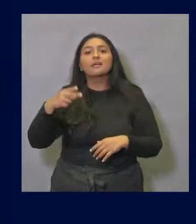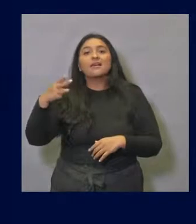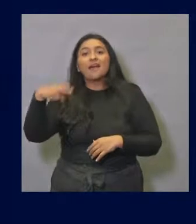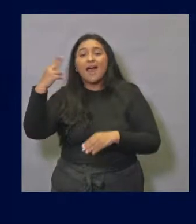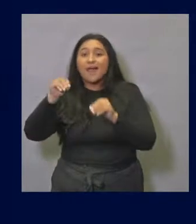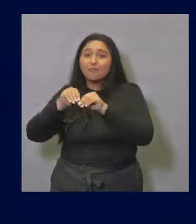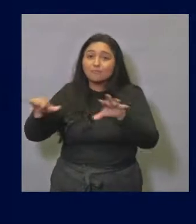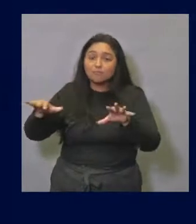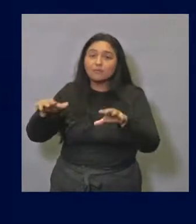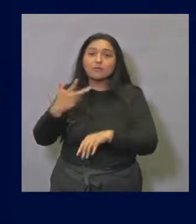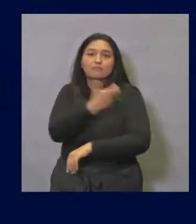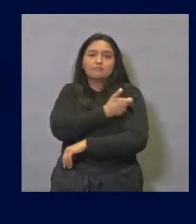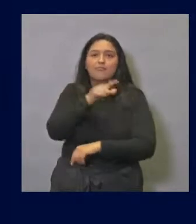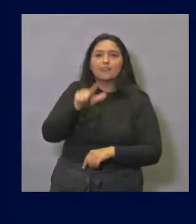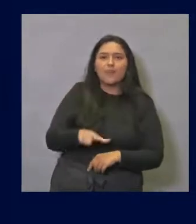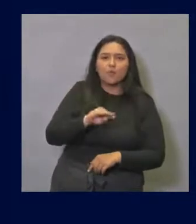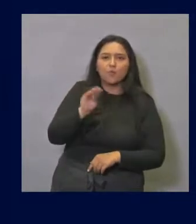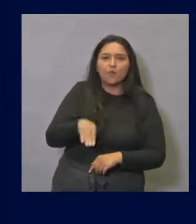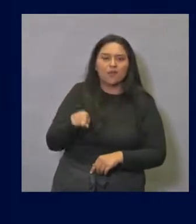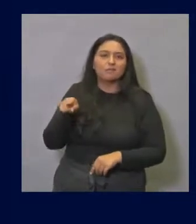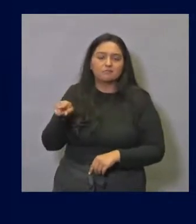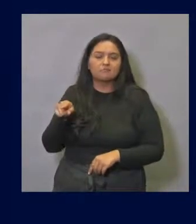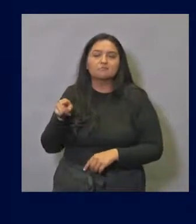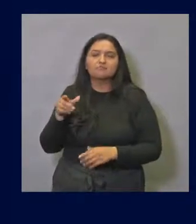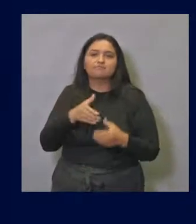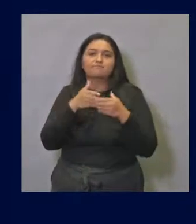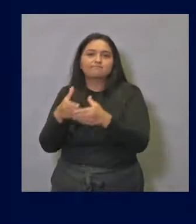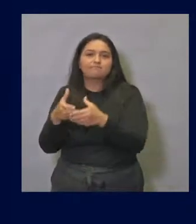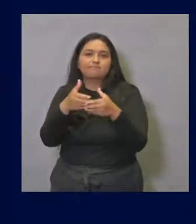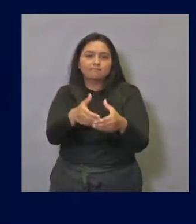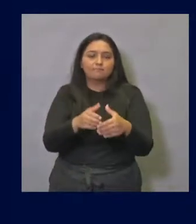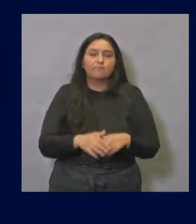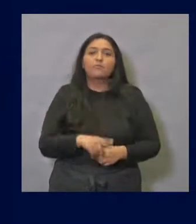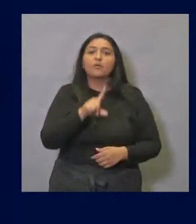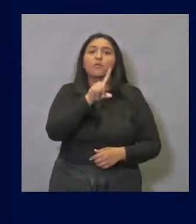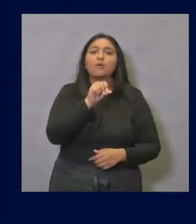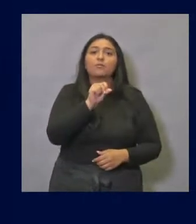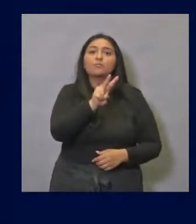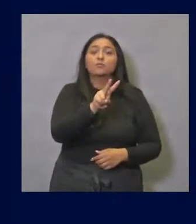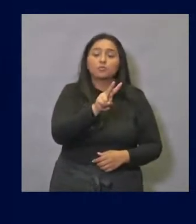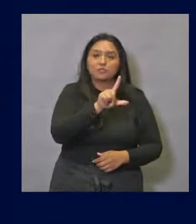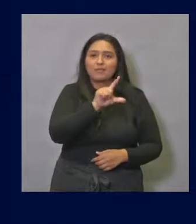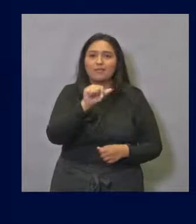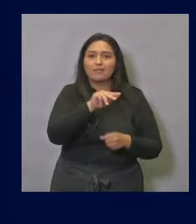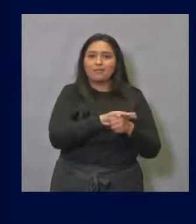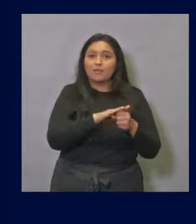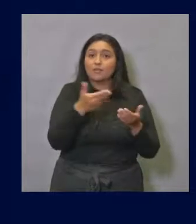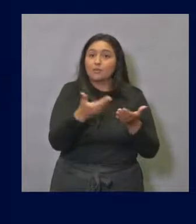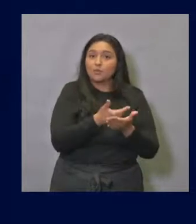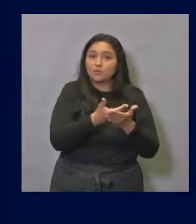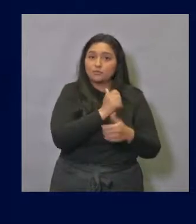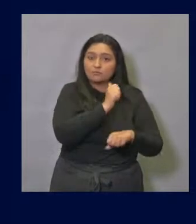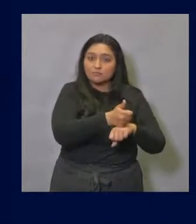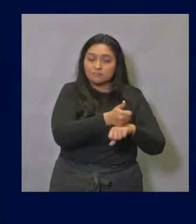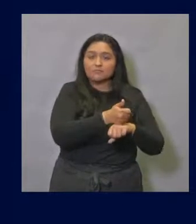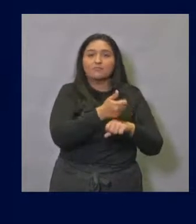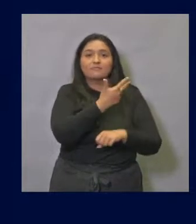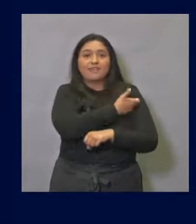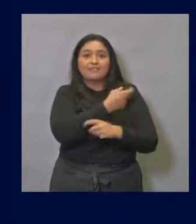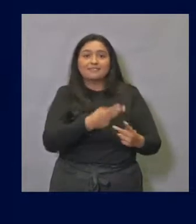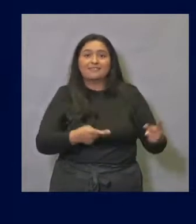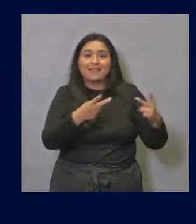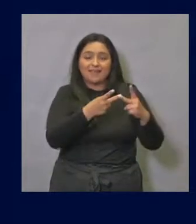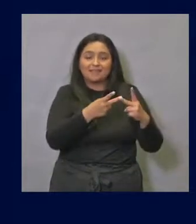vaccination rates. 102 of the vaccination sites in LA County that are new recently came online as part